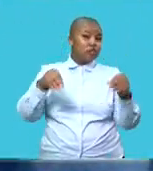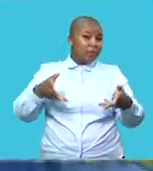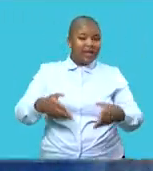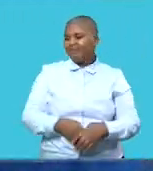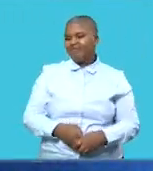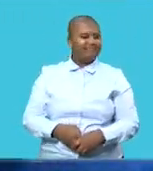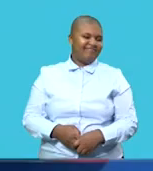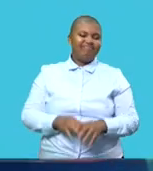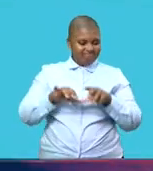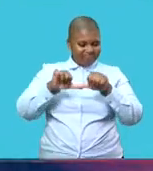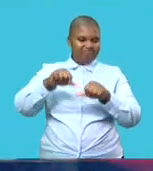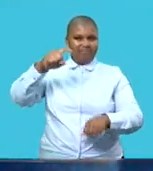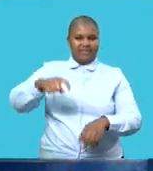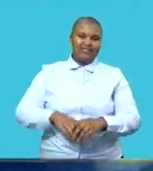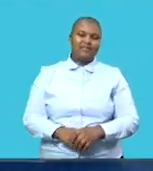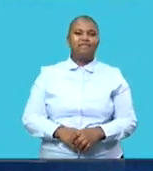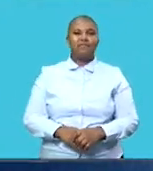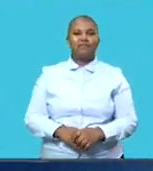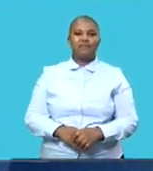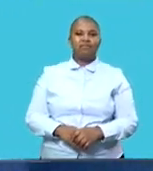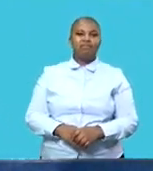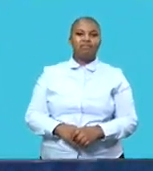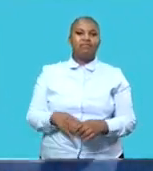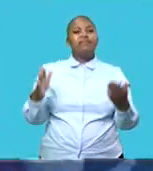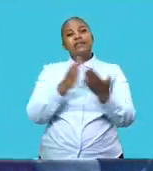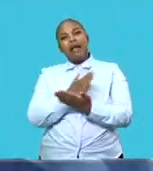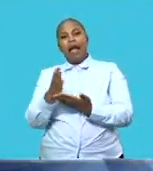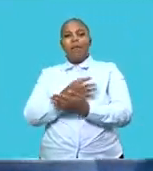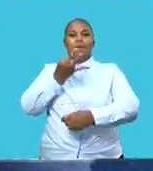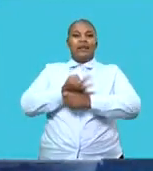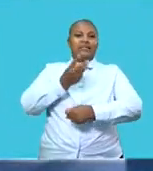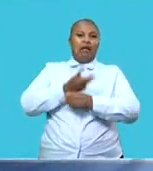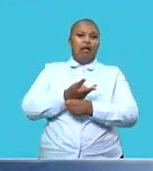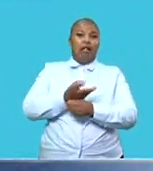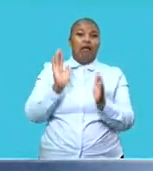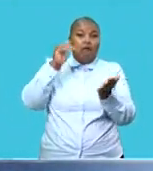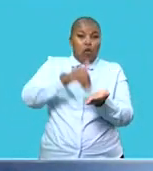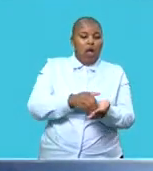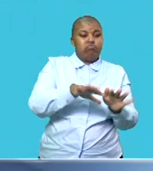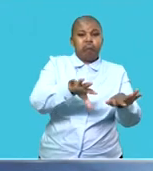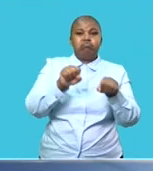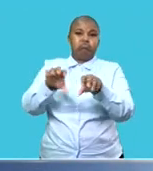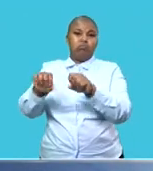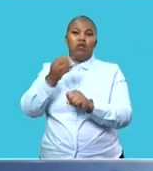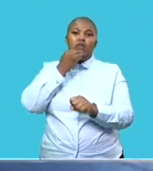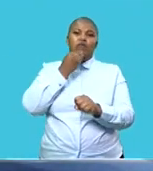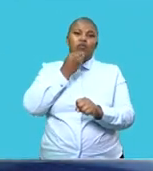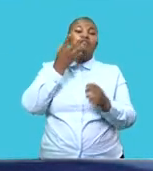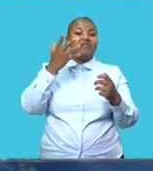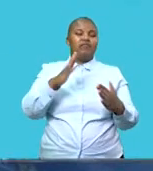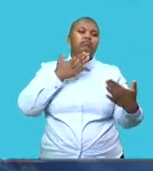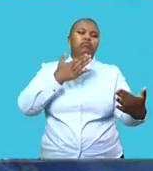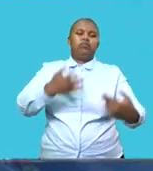Ba bang ba batswadi ba ileng ba amohela dinehelo tsena ba fetisitse mantswe a teboho ho ketapele ya